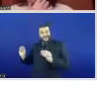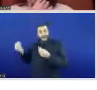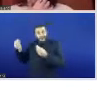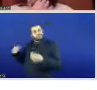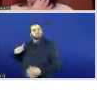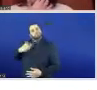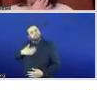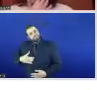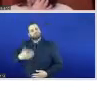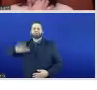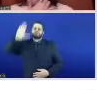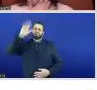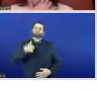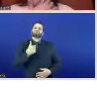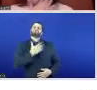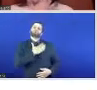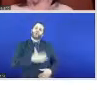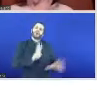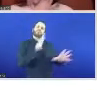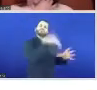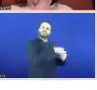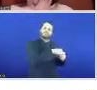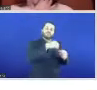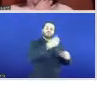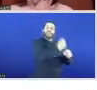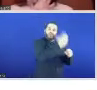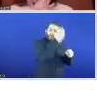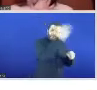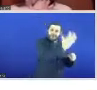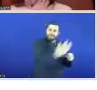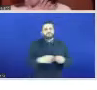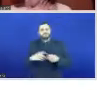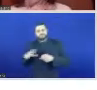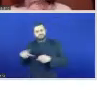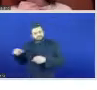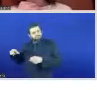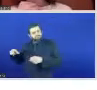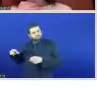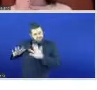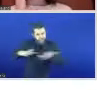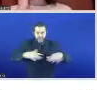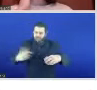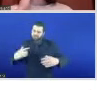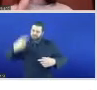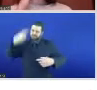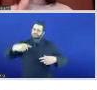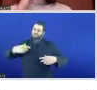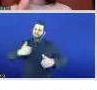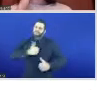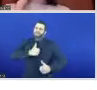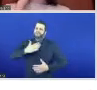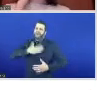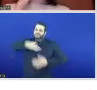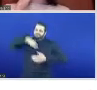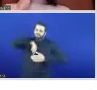a young feminist manifesto that they have published. So I think there's lots of opportunities to organize, and where there aren't,